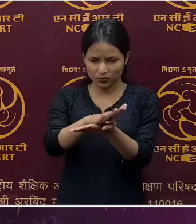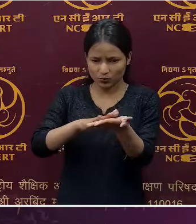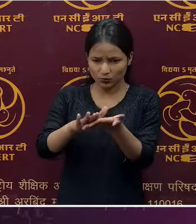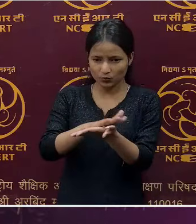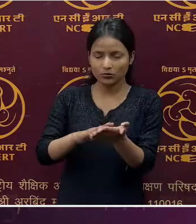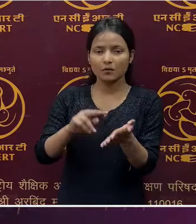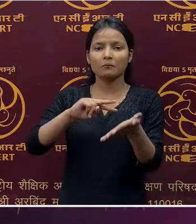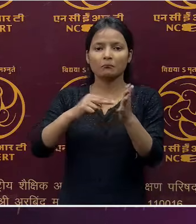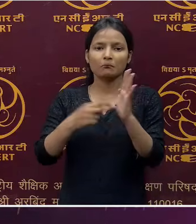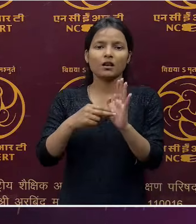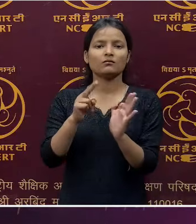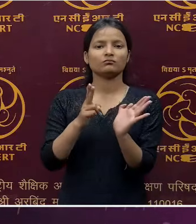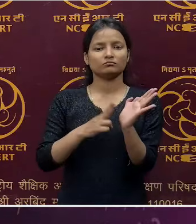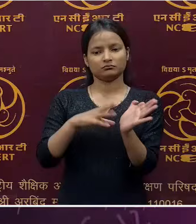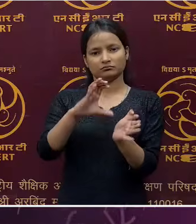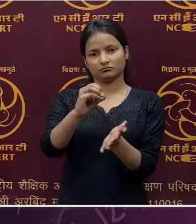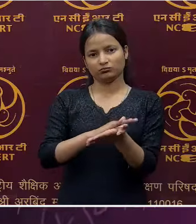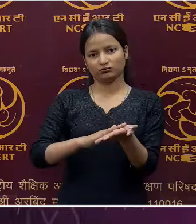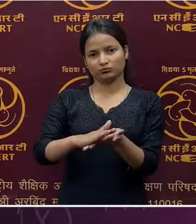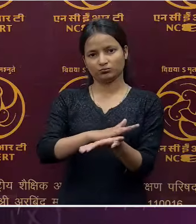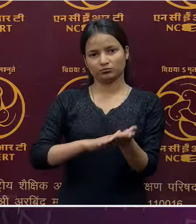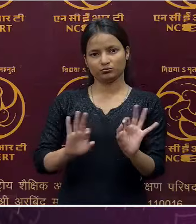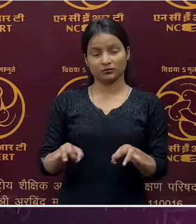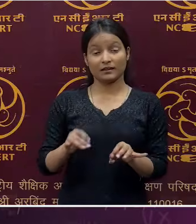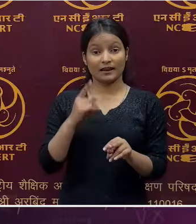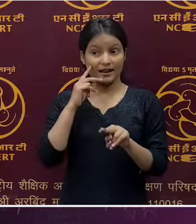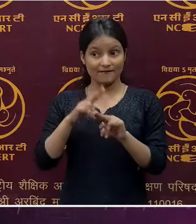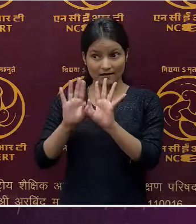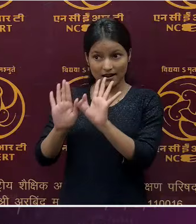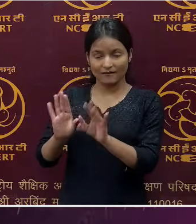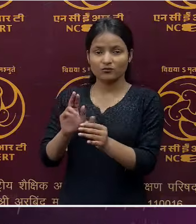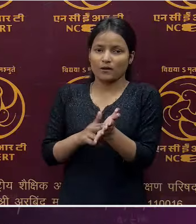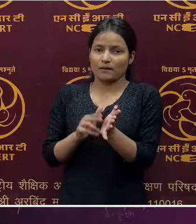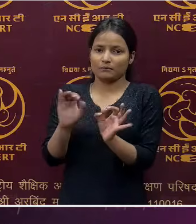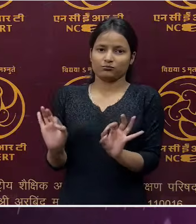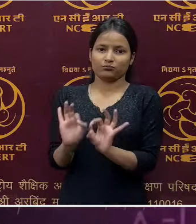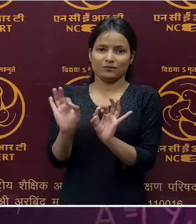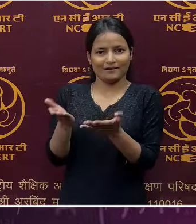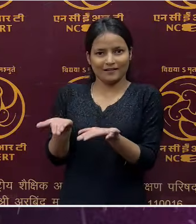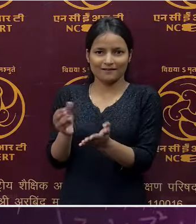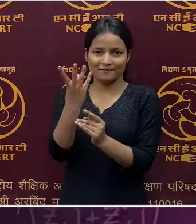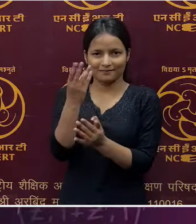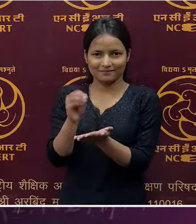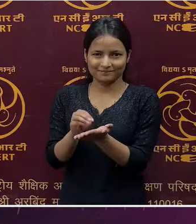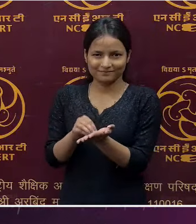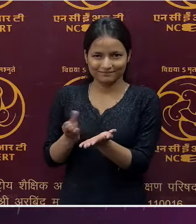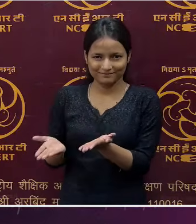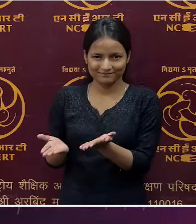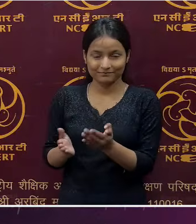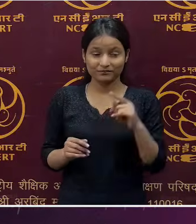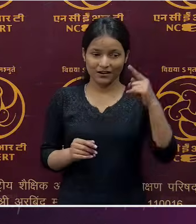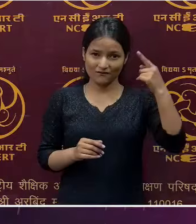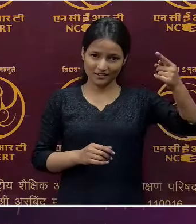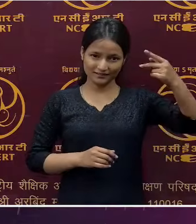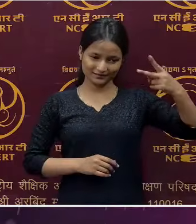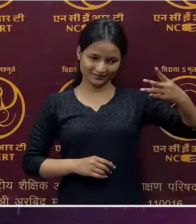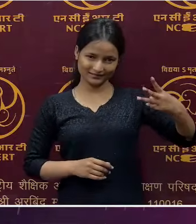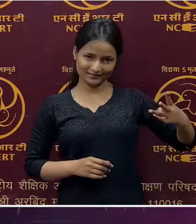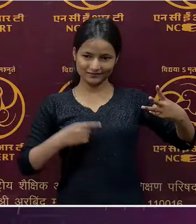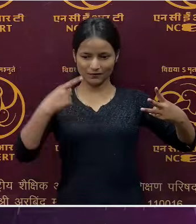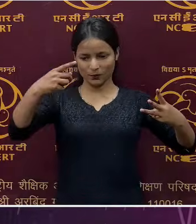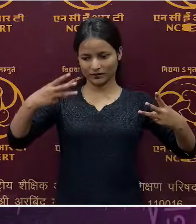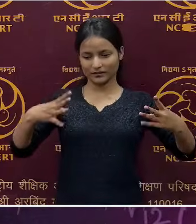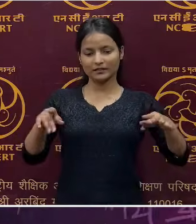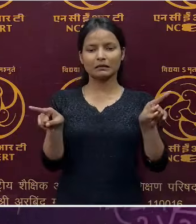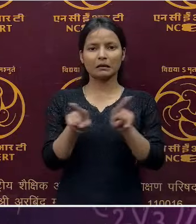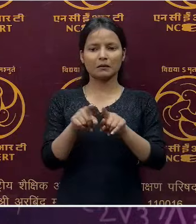and it is derived by standing the relationship between the first element and the second element of the ordered pair of x cross